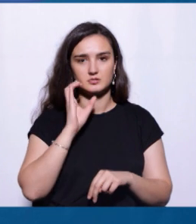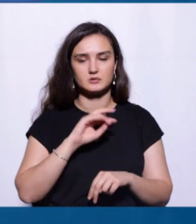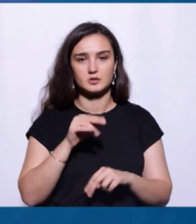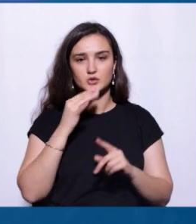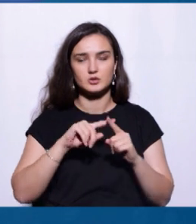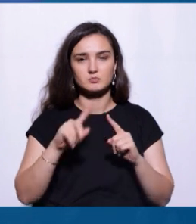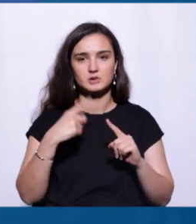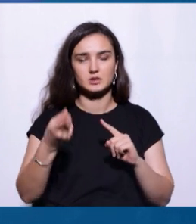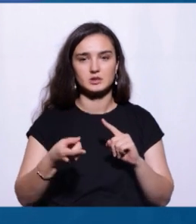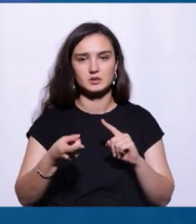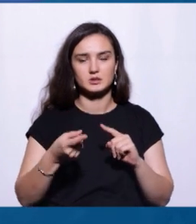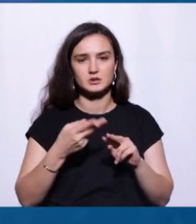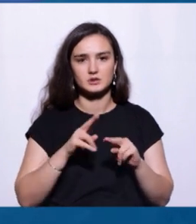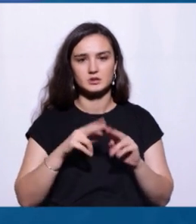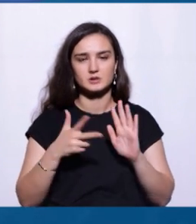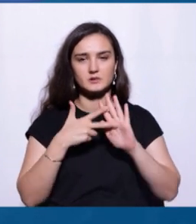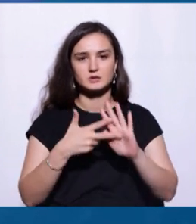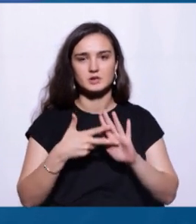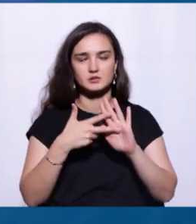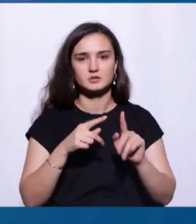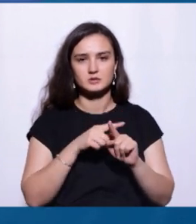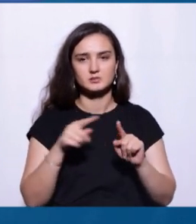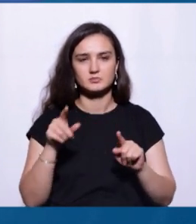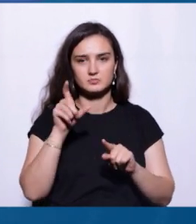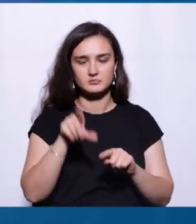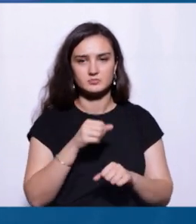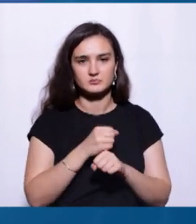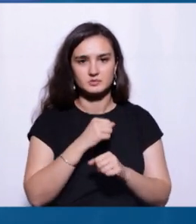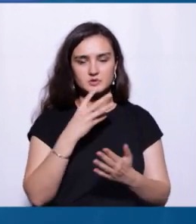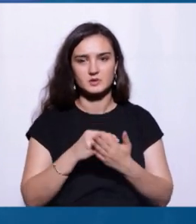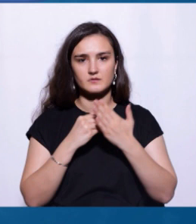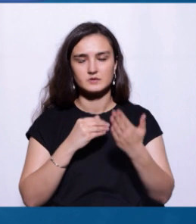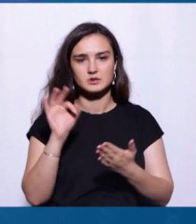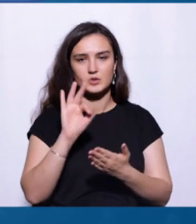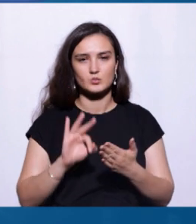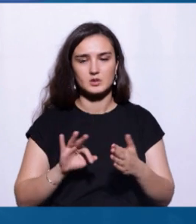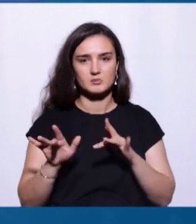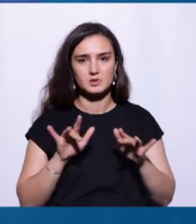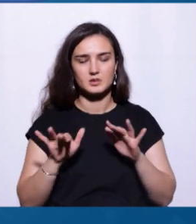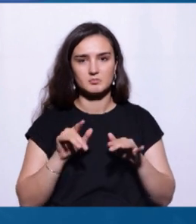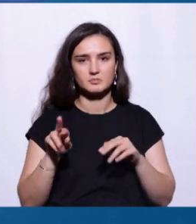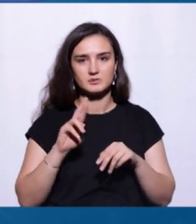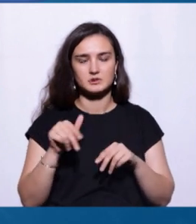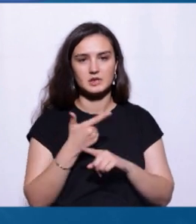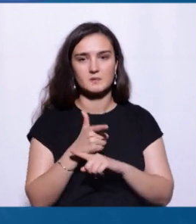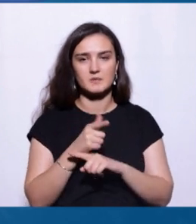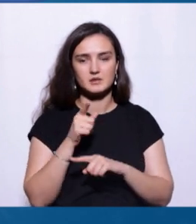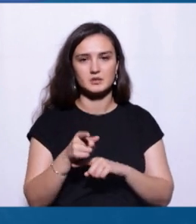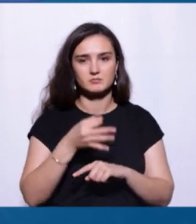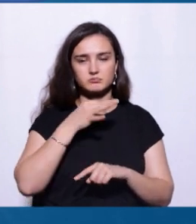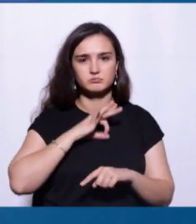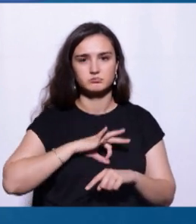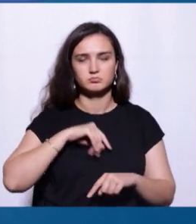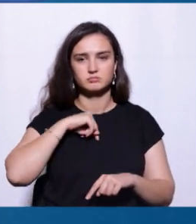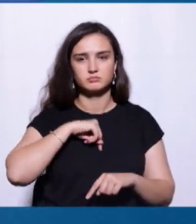And then for the next 8 hours, while patient is doing his or her regular activities, the camera travels